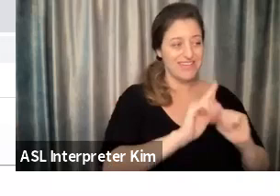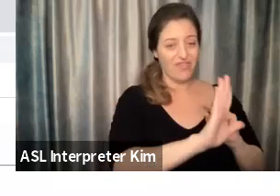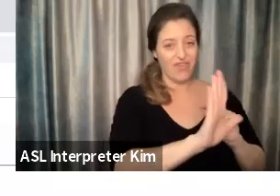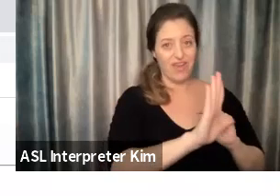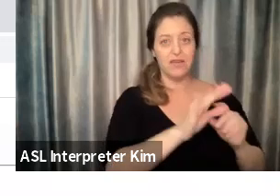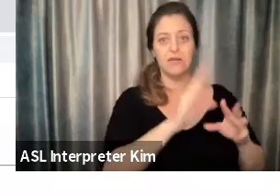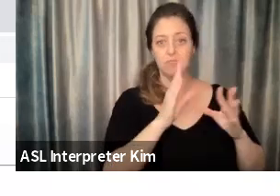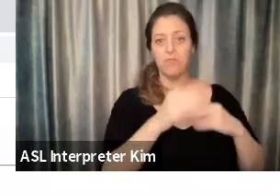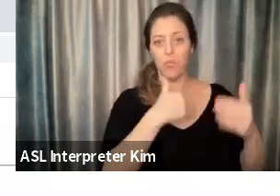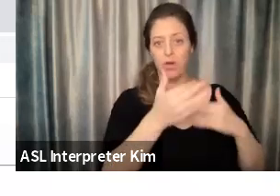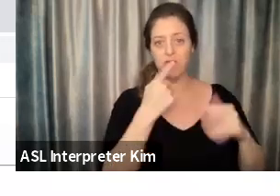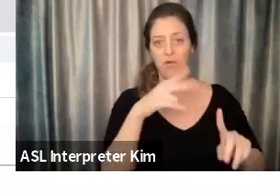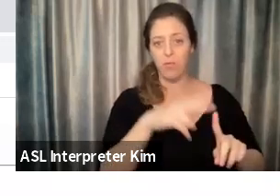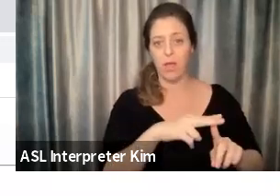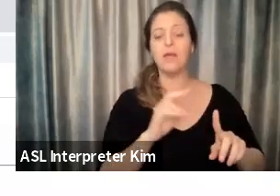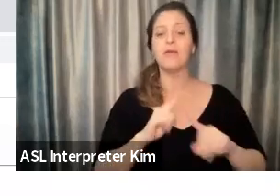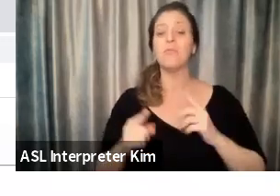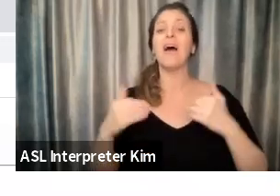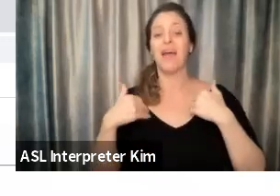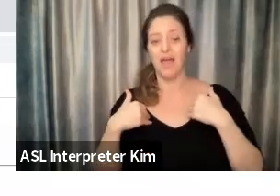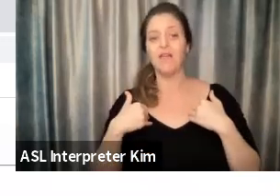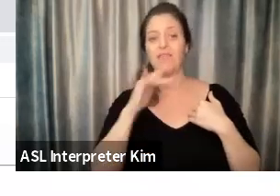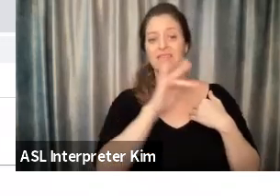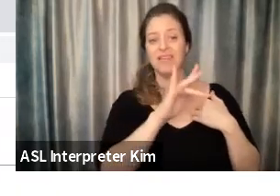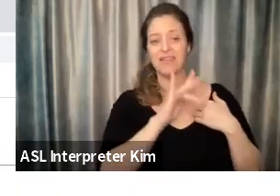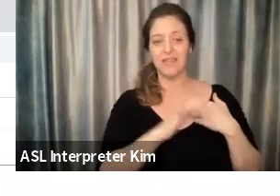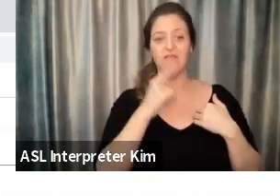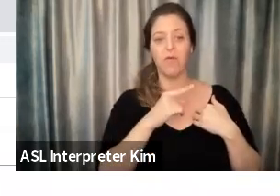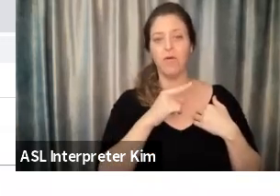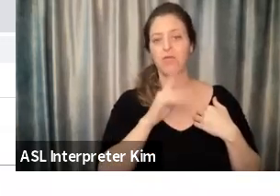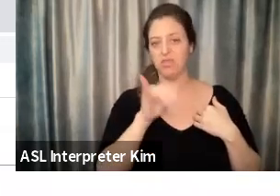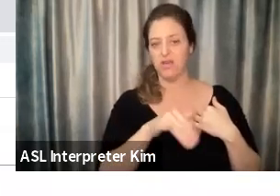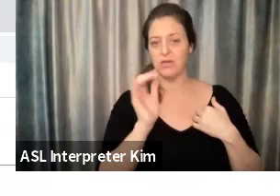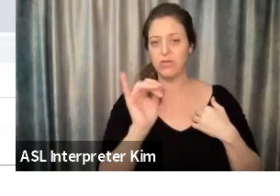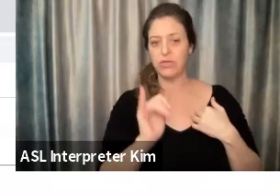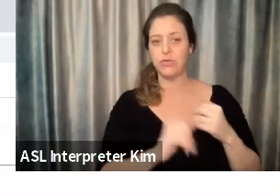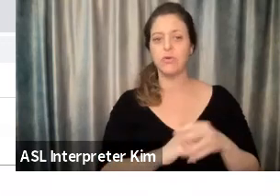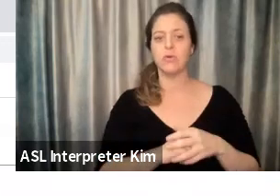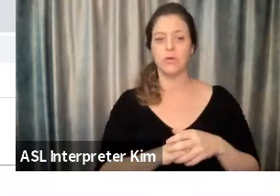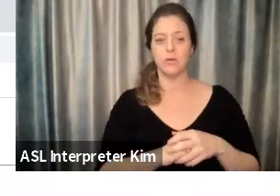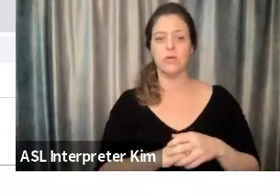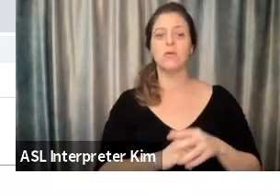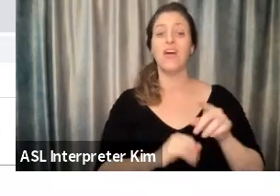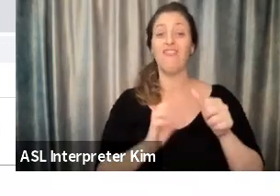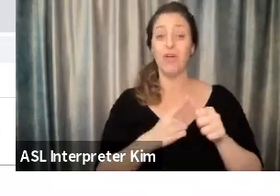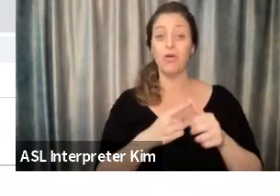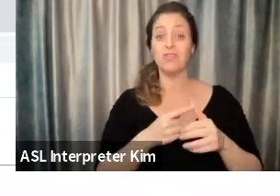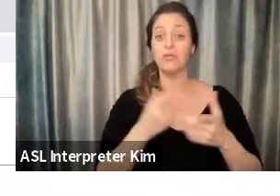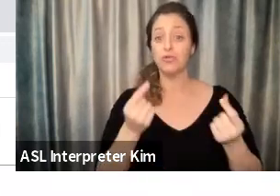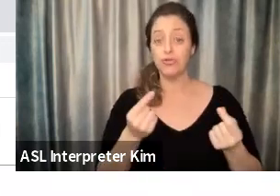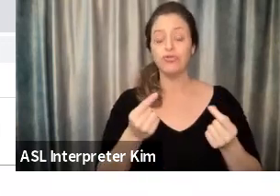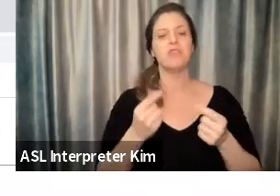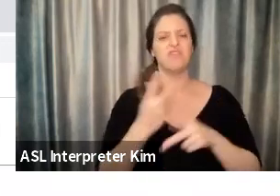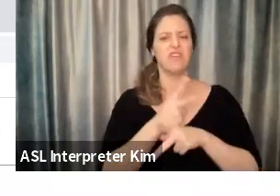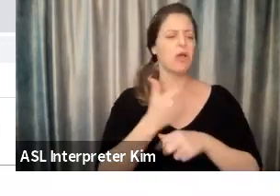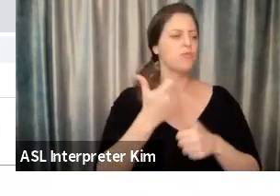links are available here on the side as well. It notifies you that one step is to find out what your school is using